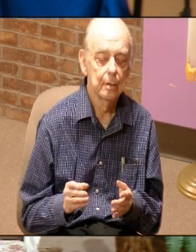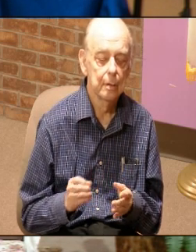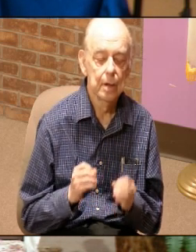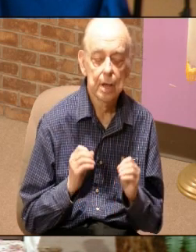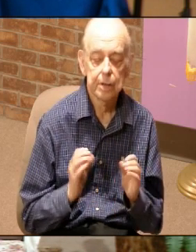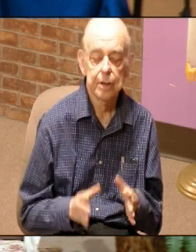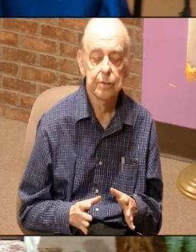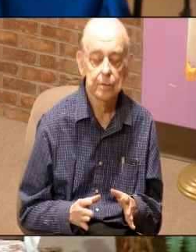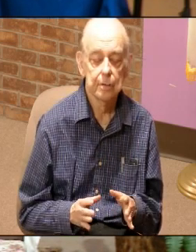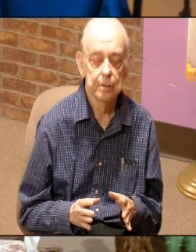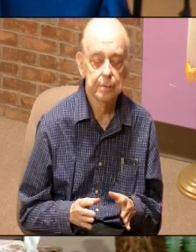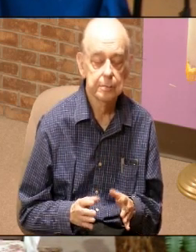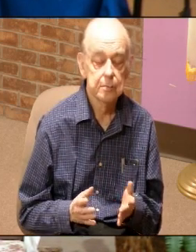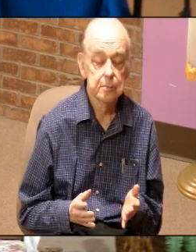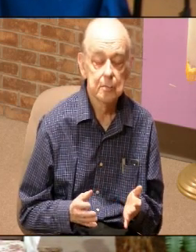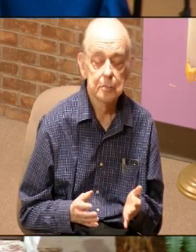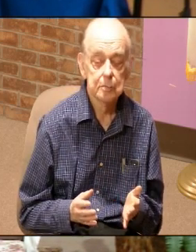the teacher